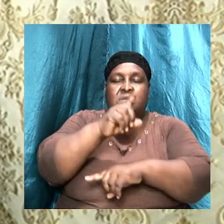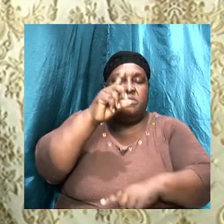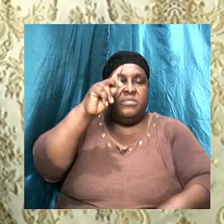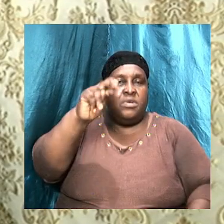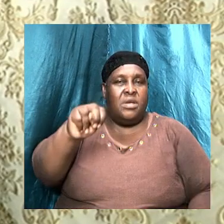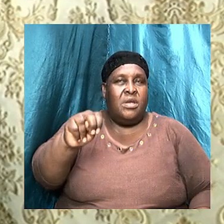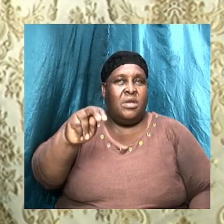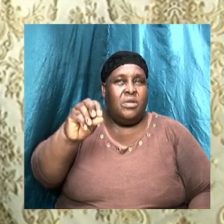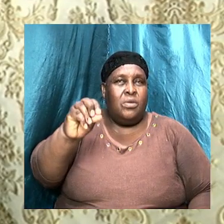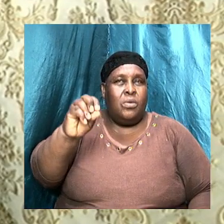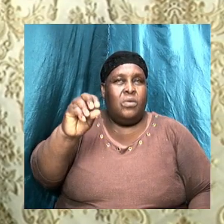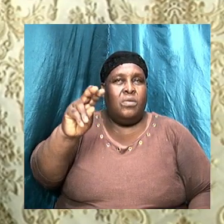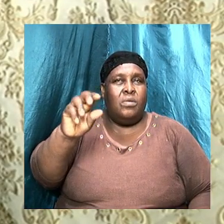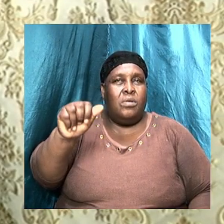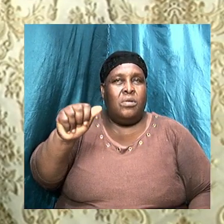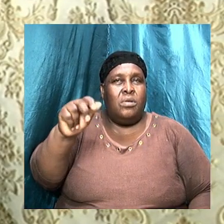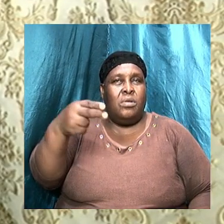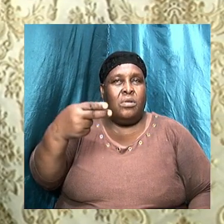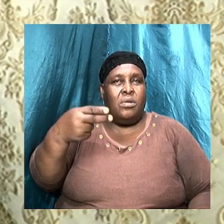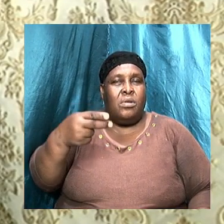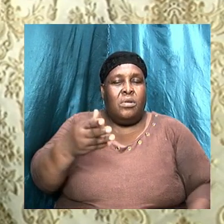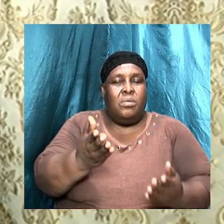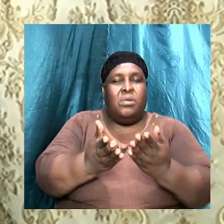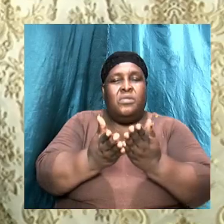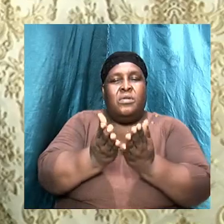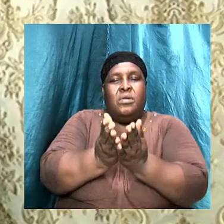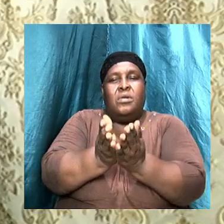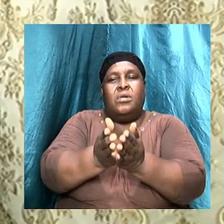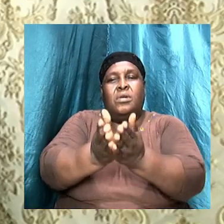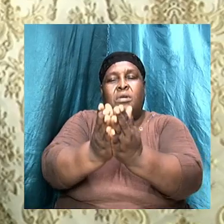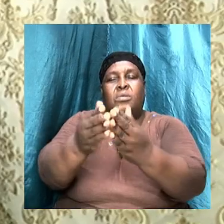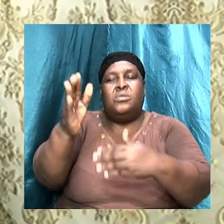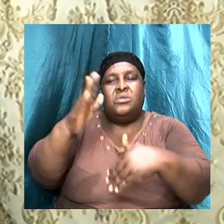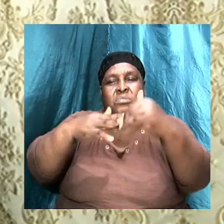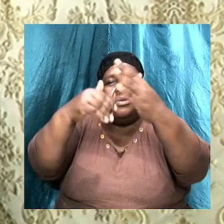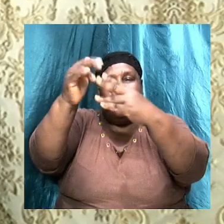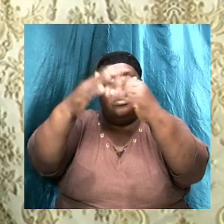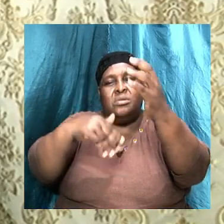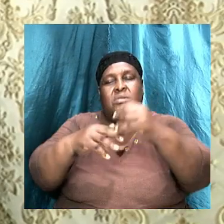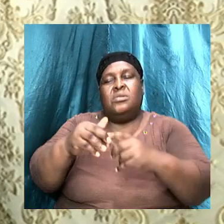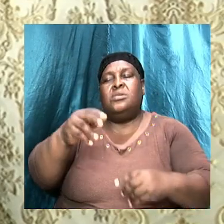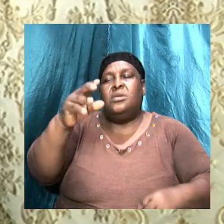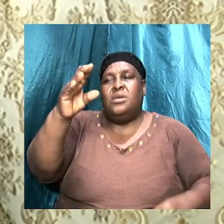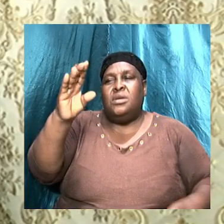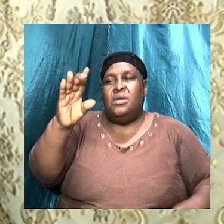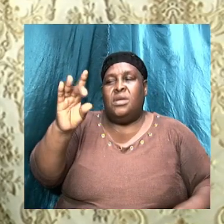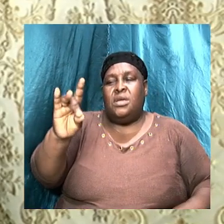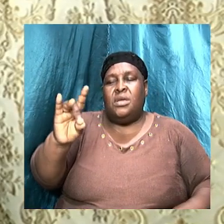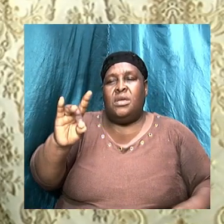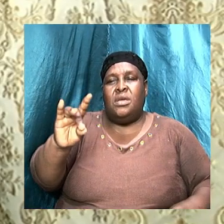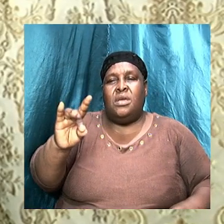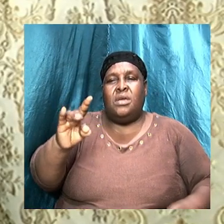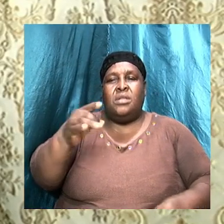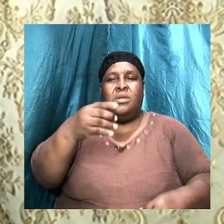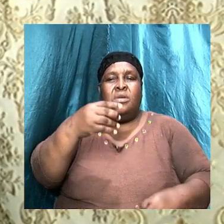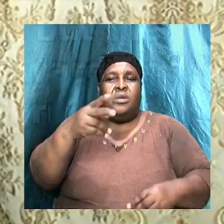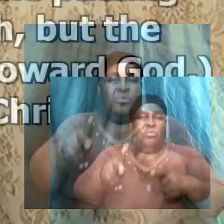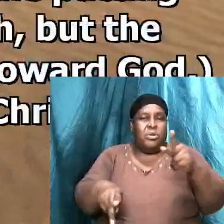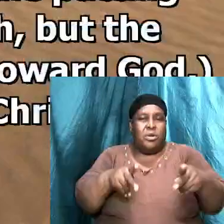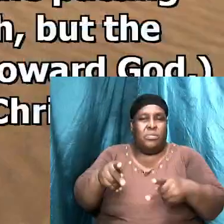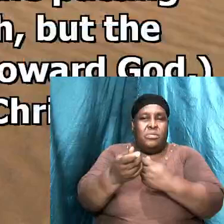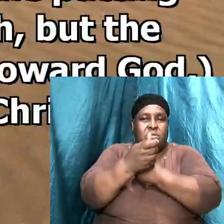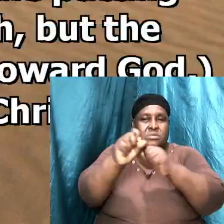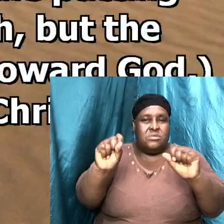preparing, wearing few, that is eight souls, were saved by water.